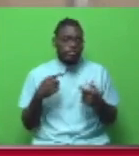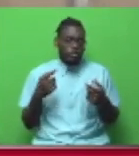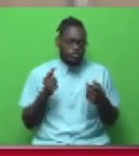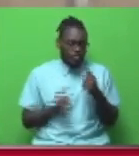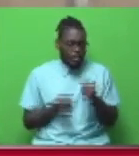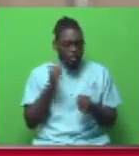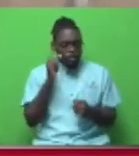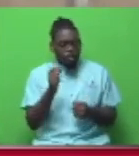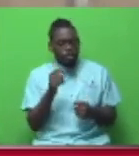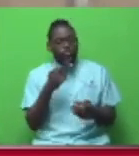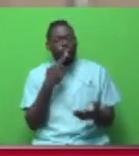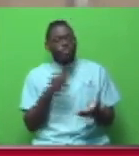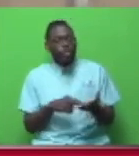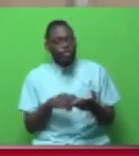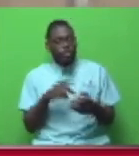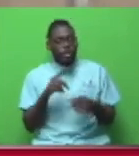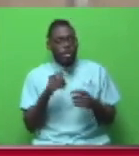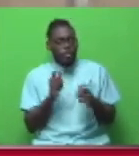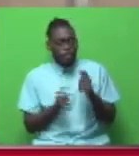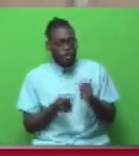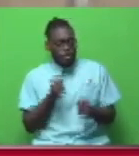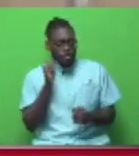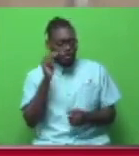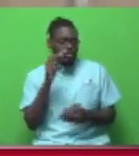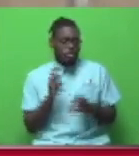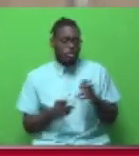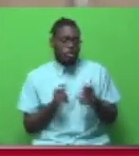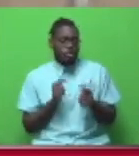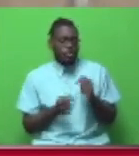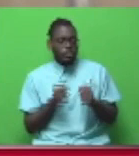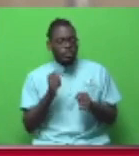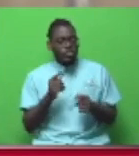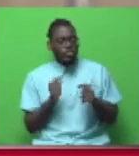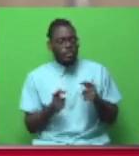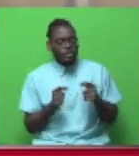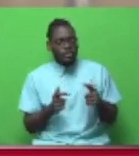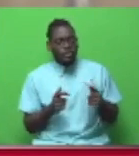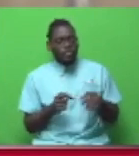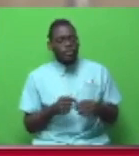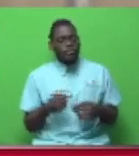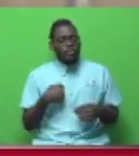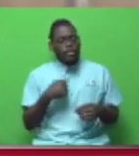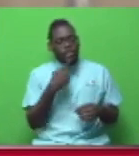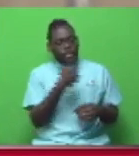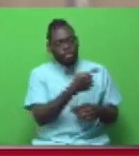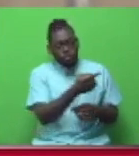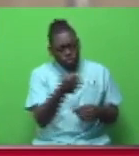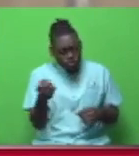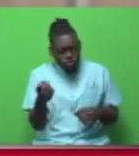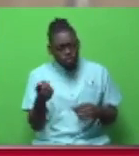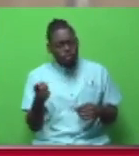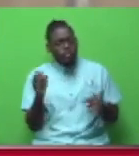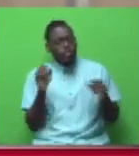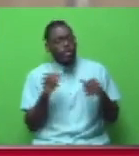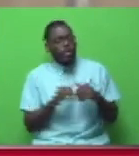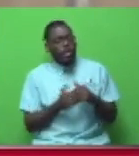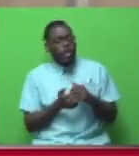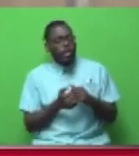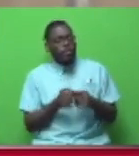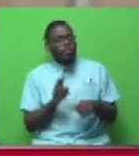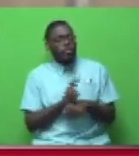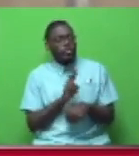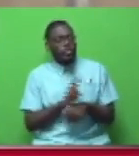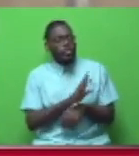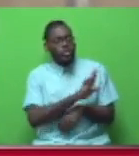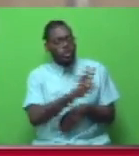to the people of Trinidad and Tobago in accounting to you where your monies have been spent in the Office